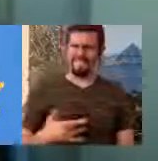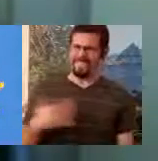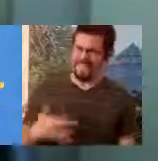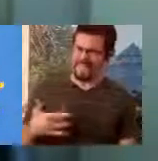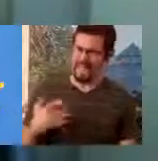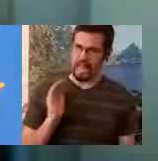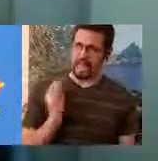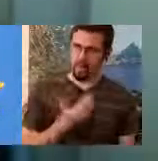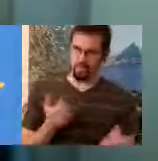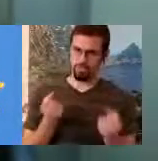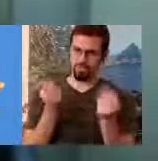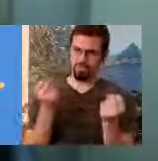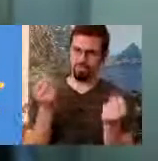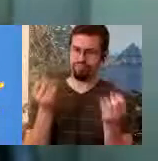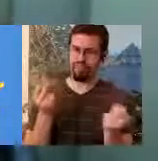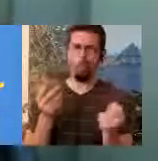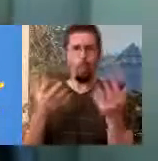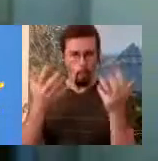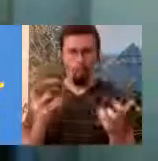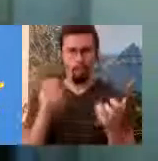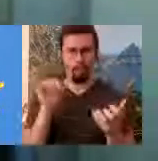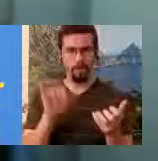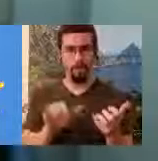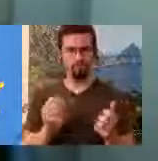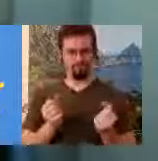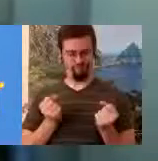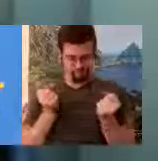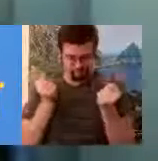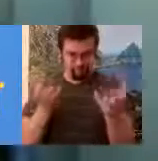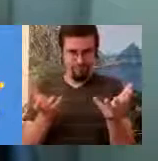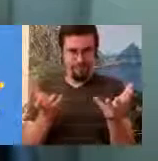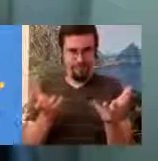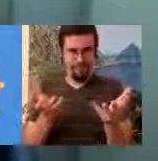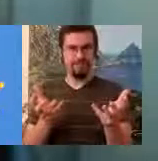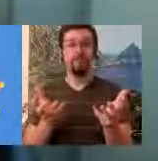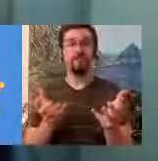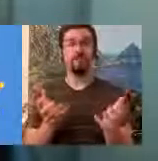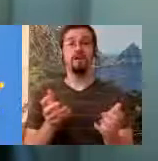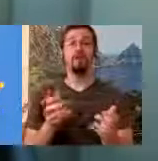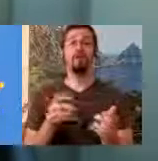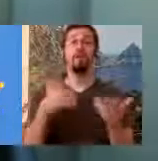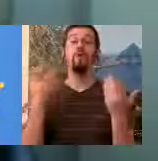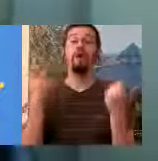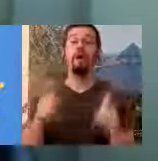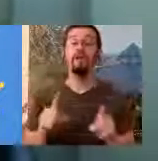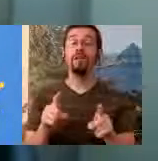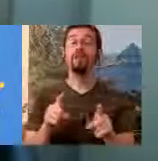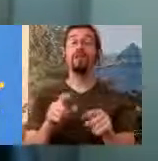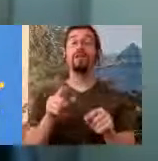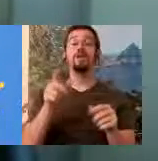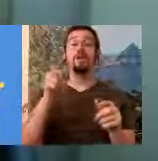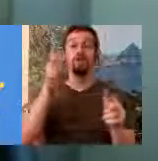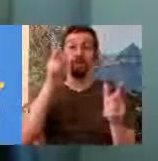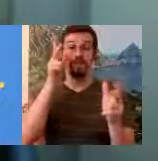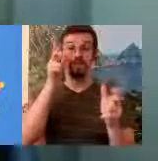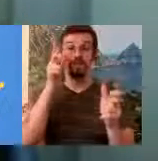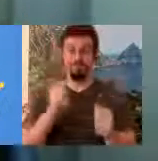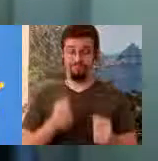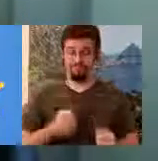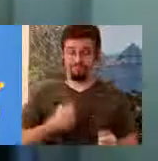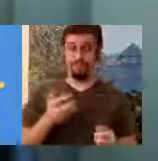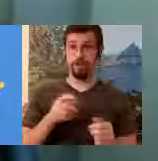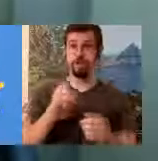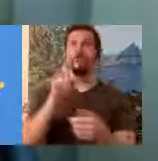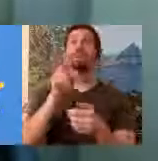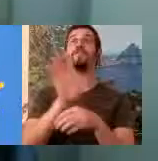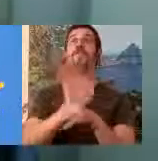it to be ours. So then what happened was doing video transcription when we went expressive in our writing was really